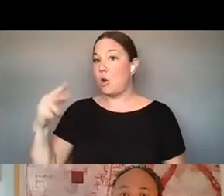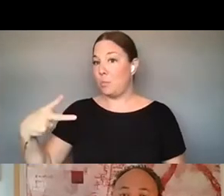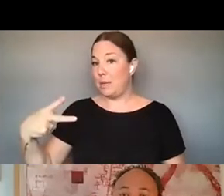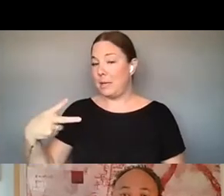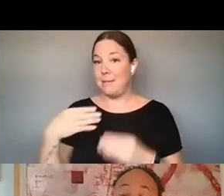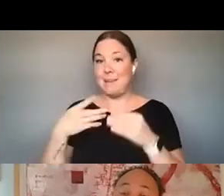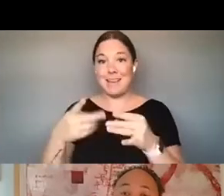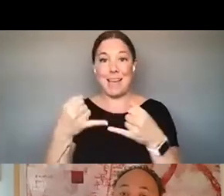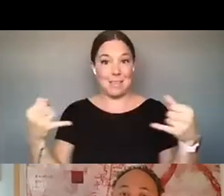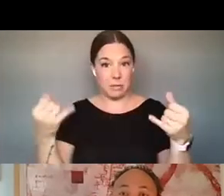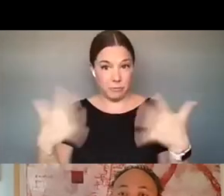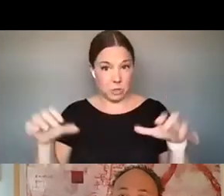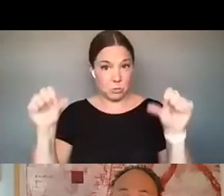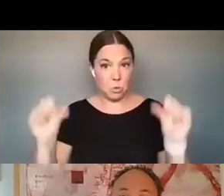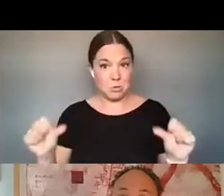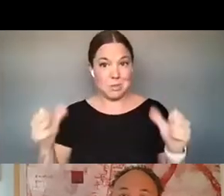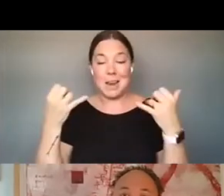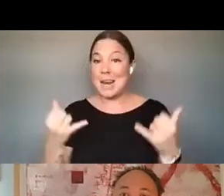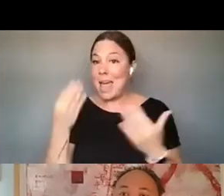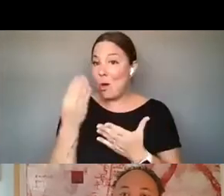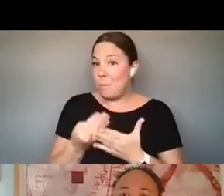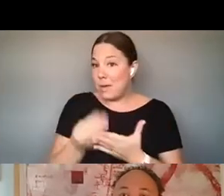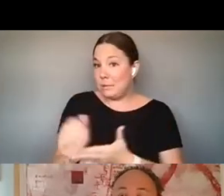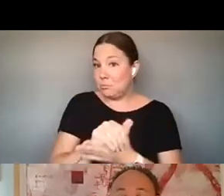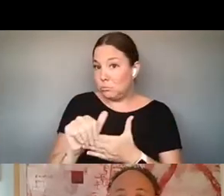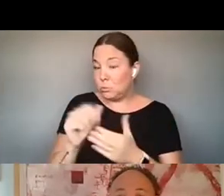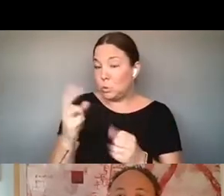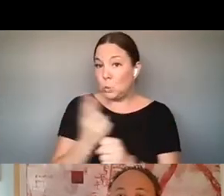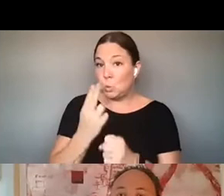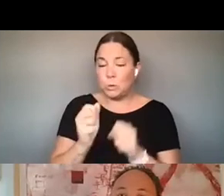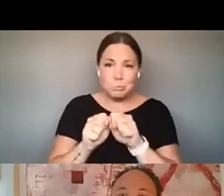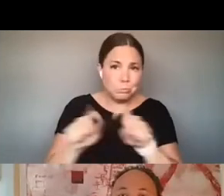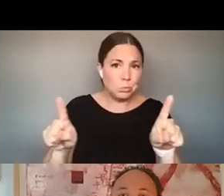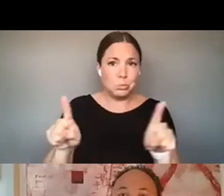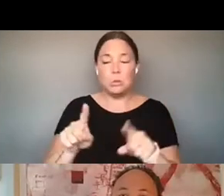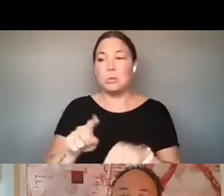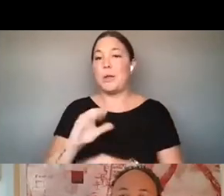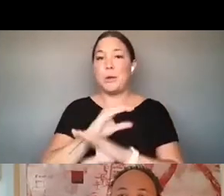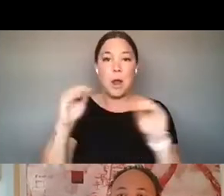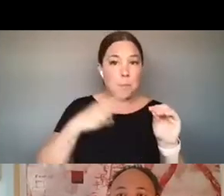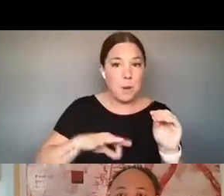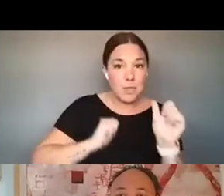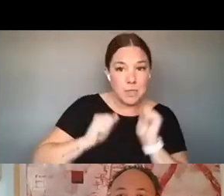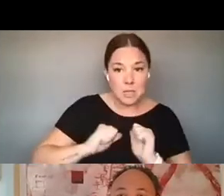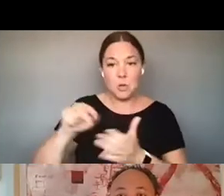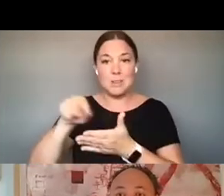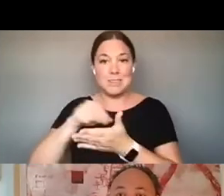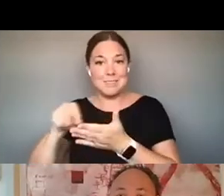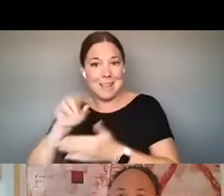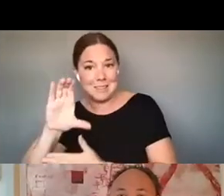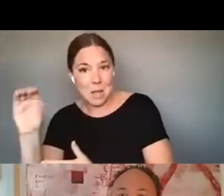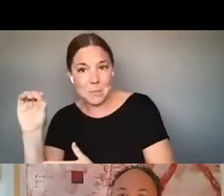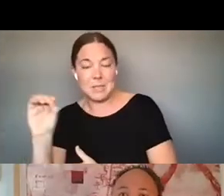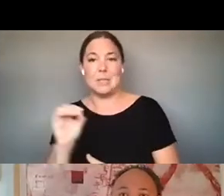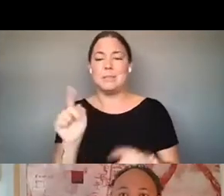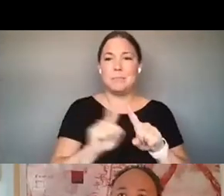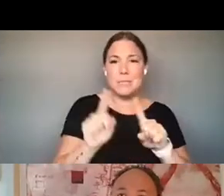focus is on getting dollars out the door to nonprofit theaters, museums, dance companies, symphonies, and other cultural